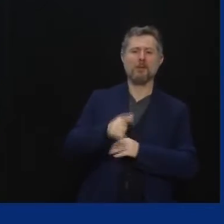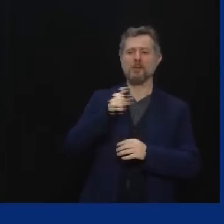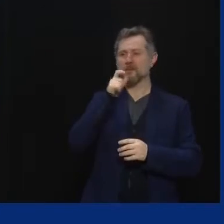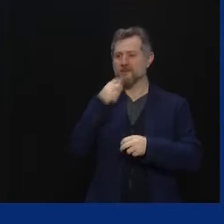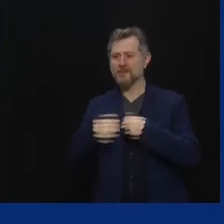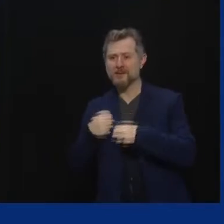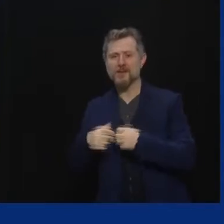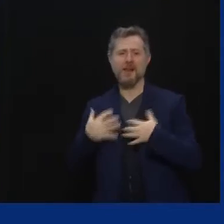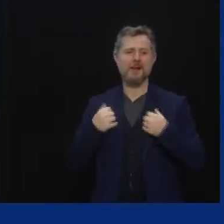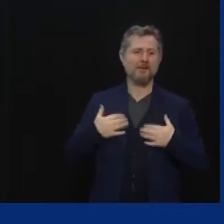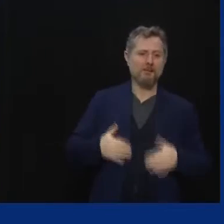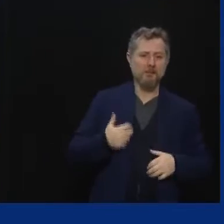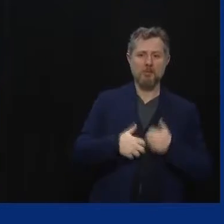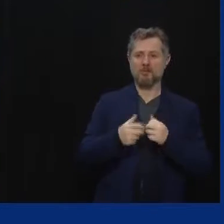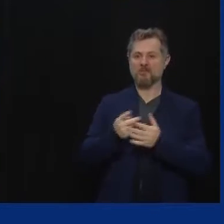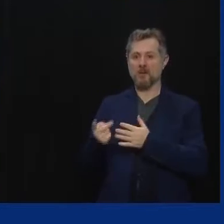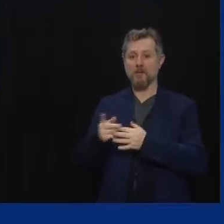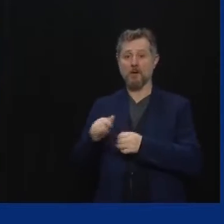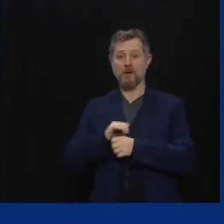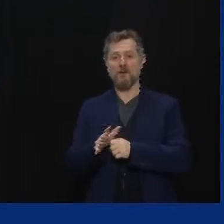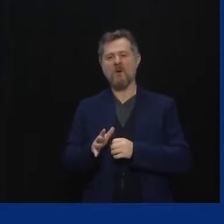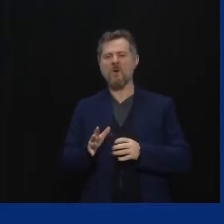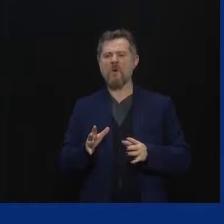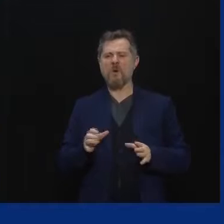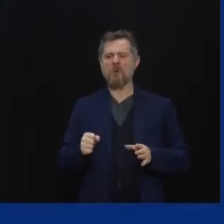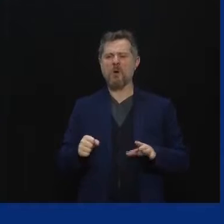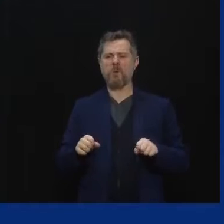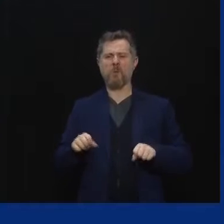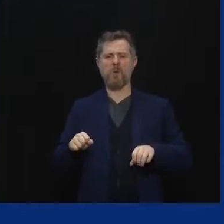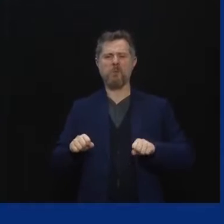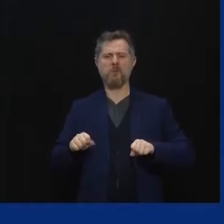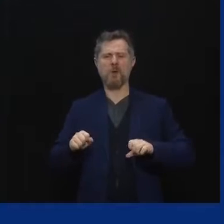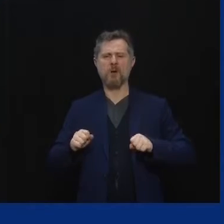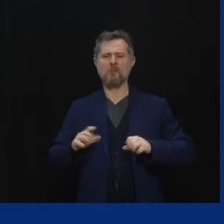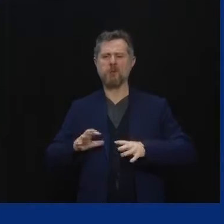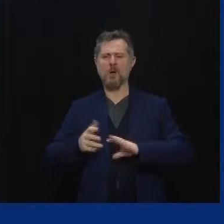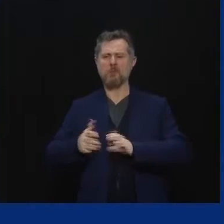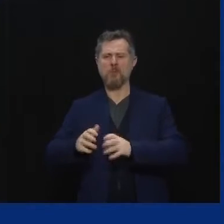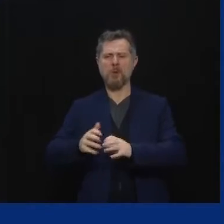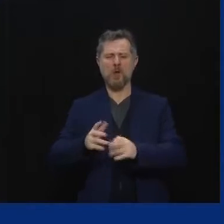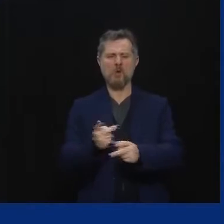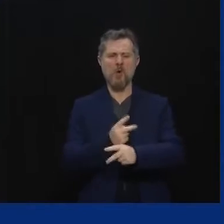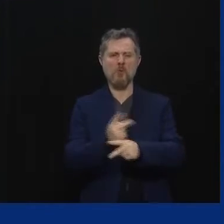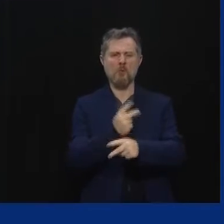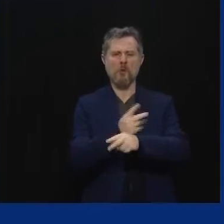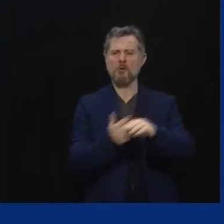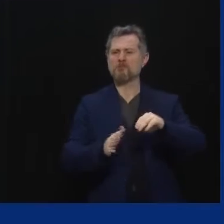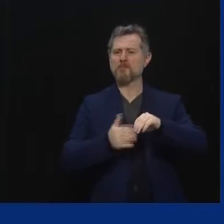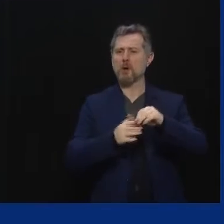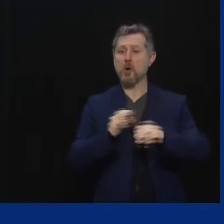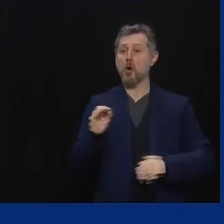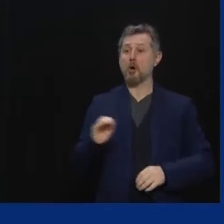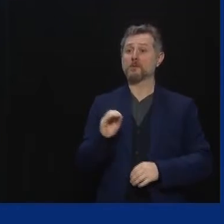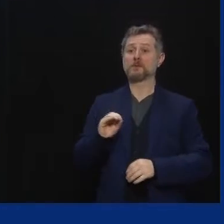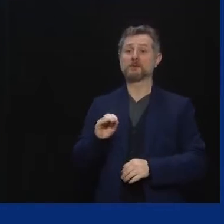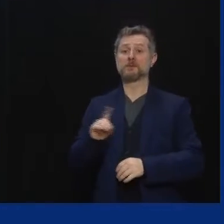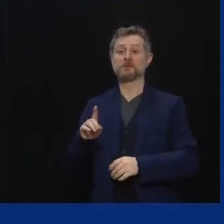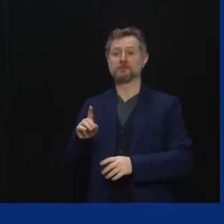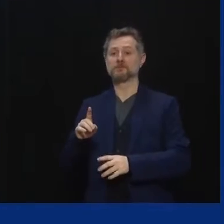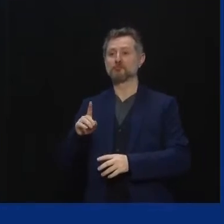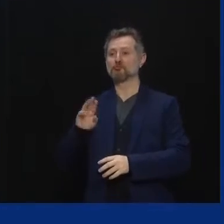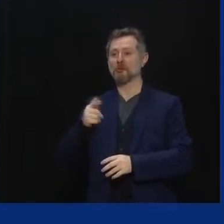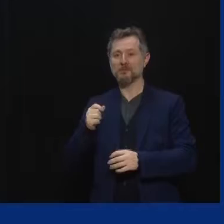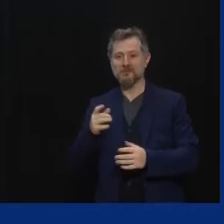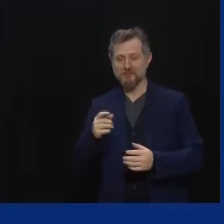what's become a relentless tide of overdose deaths. And in our nation, all of these